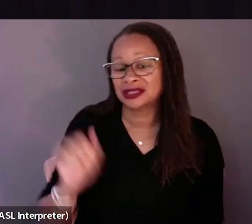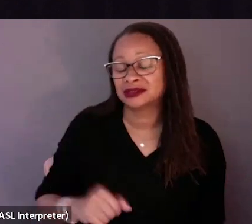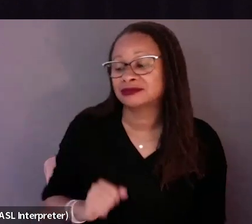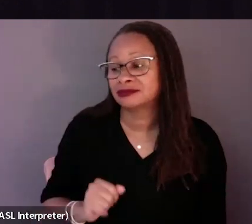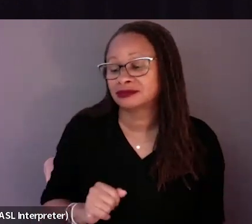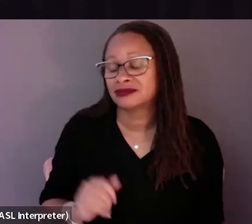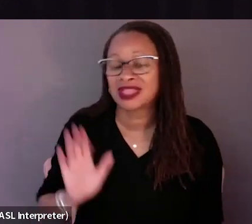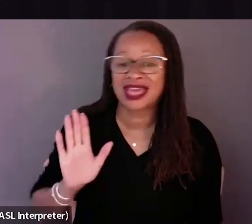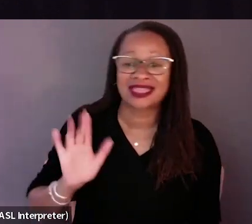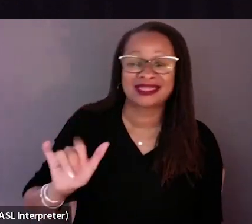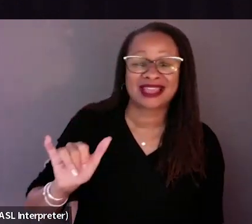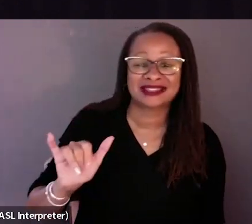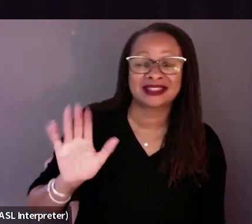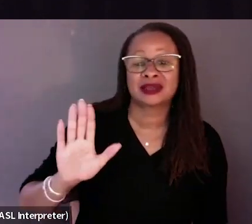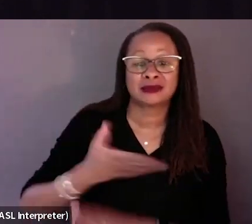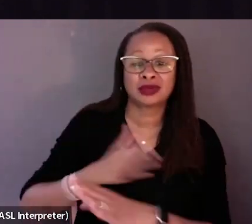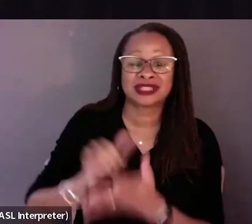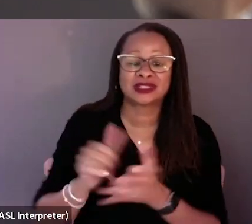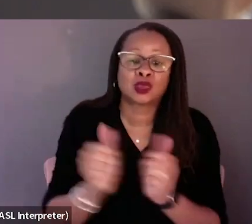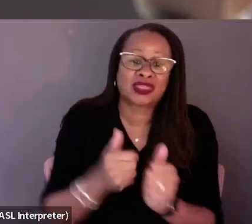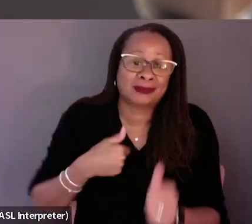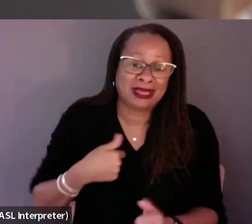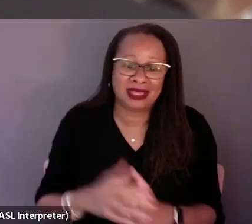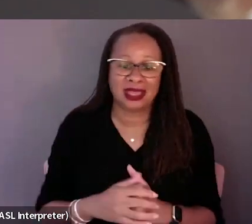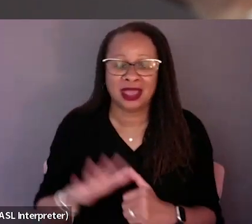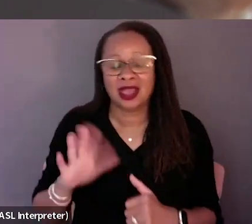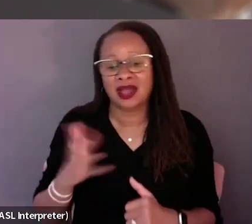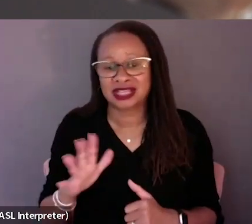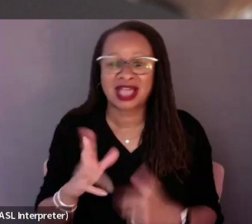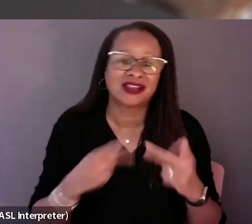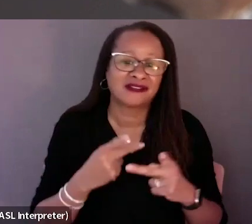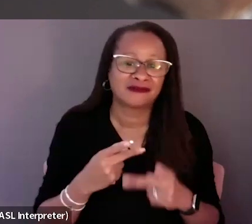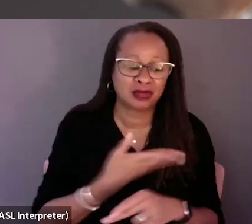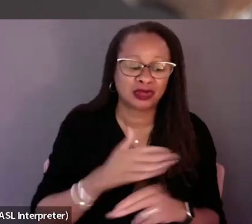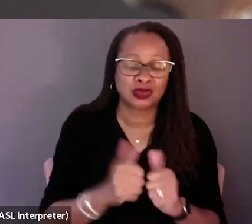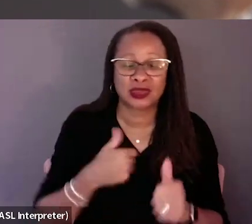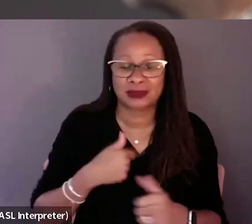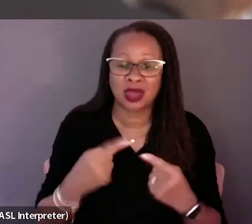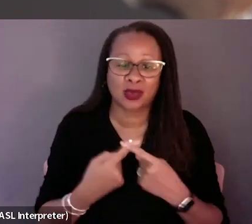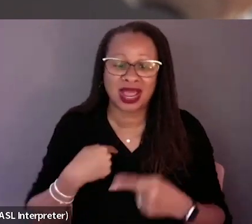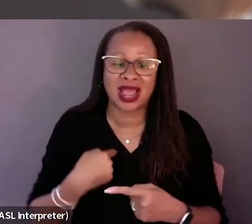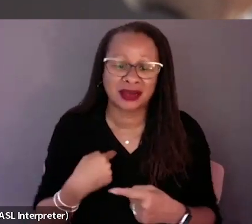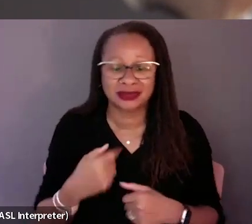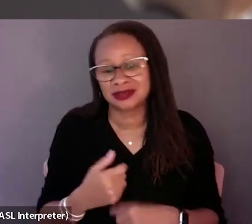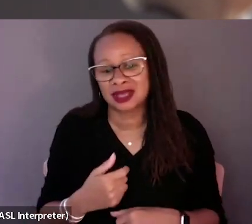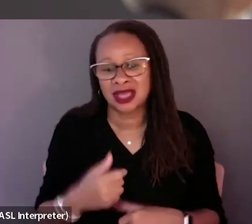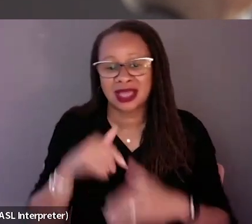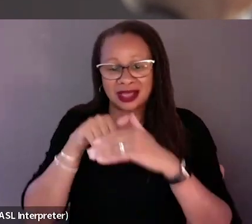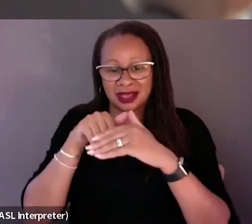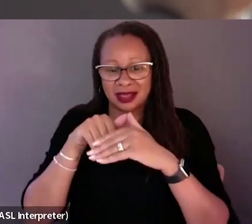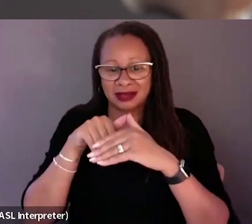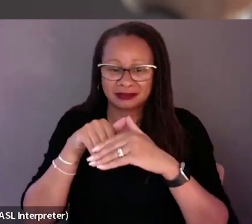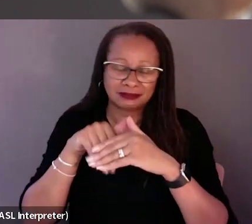the music that was like with me, or kind of music that was with me when I was like, you know, entering